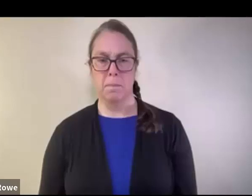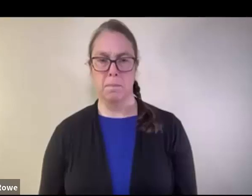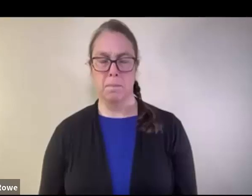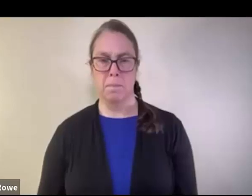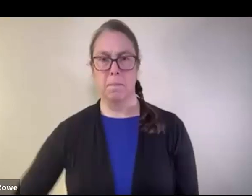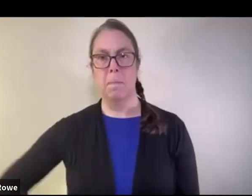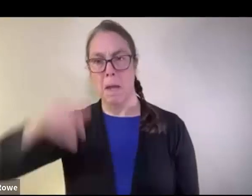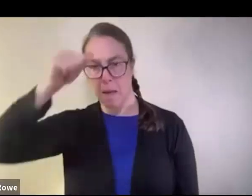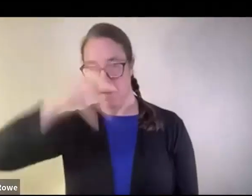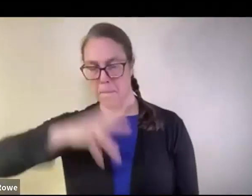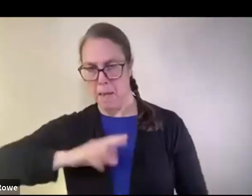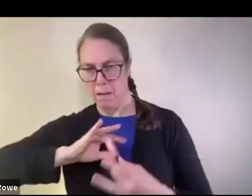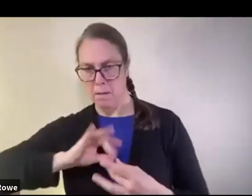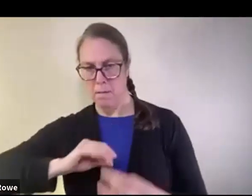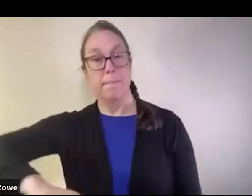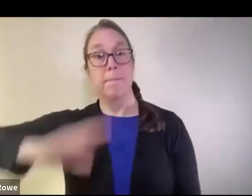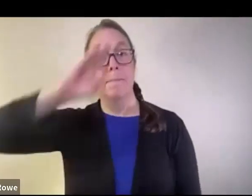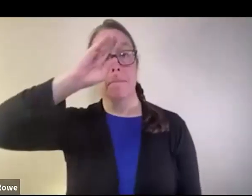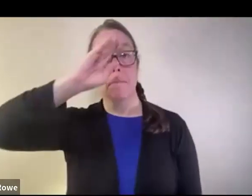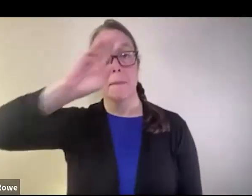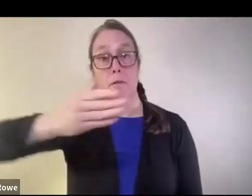Hello, good afternoon.